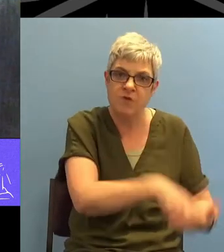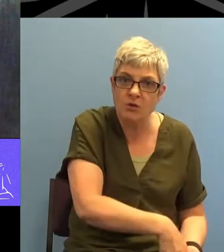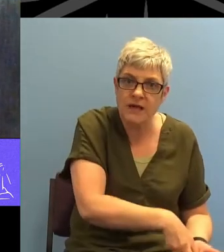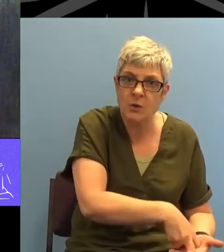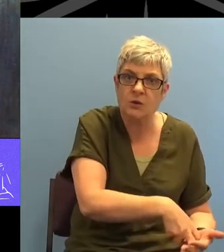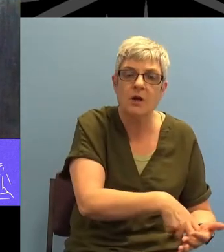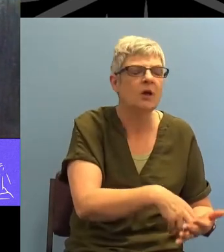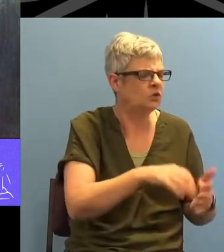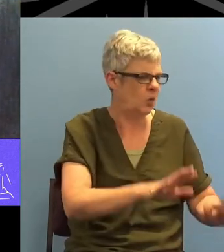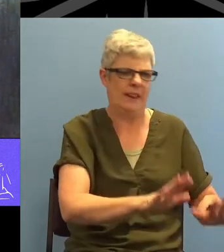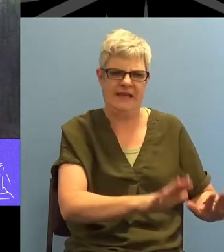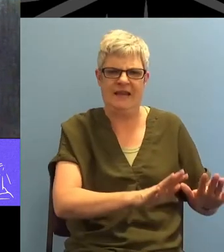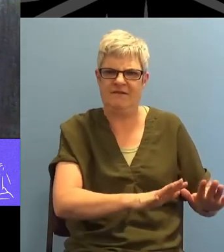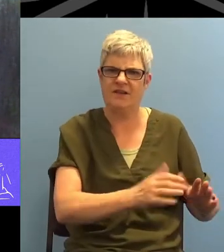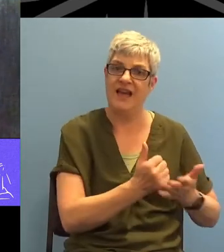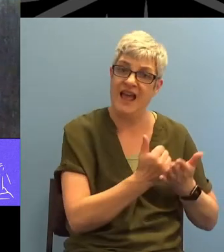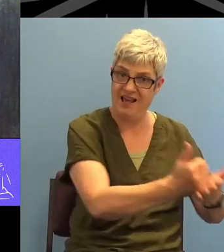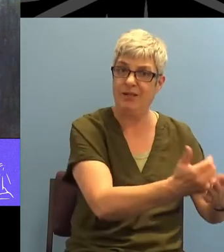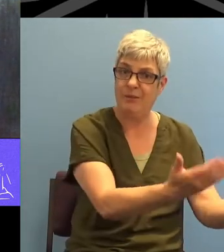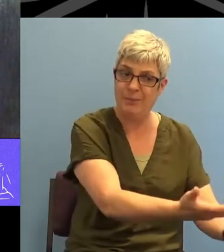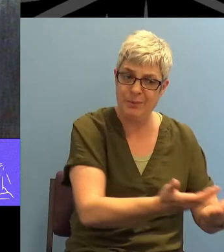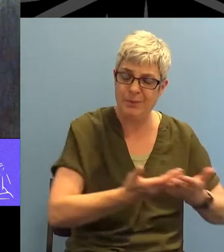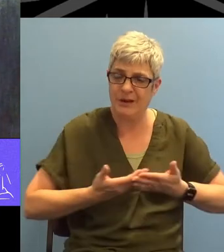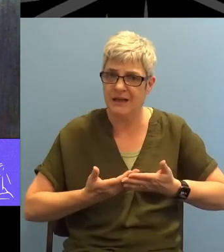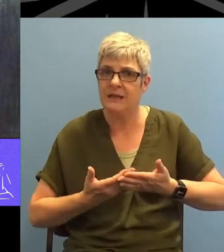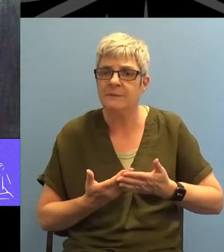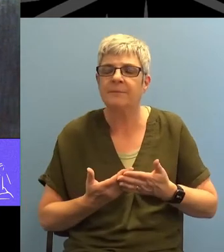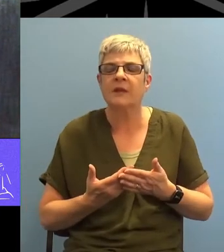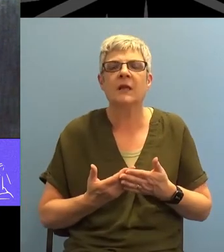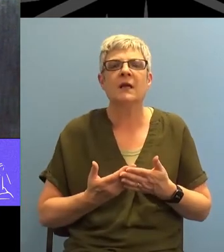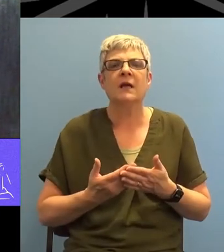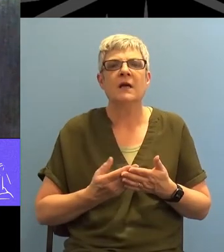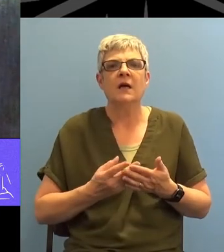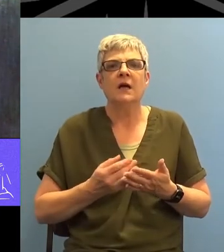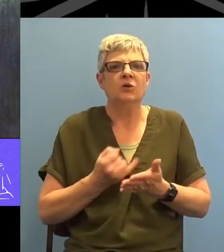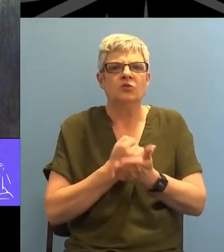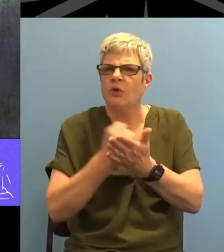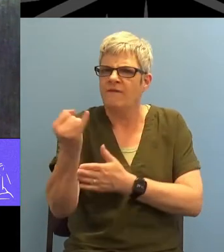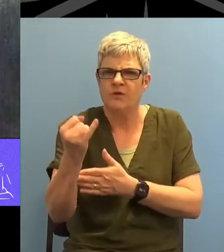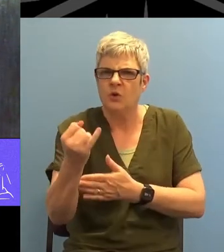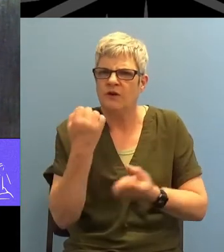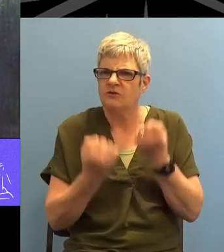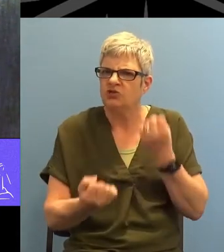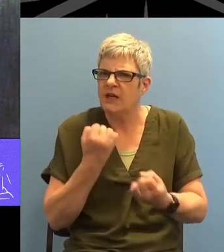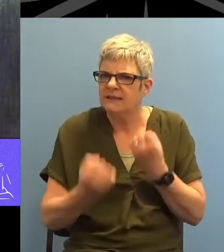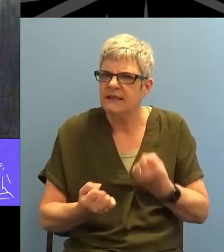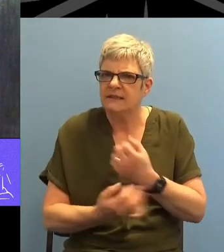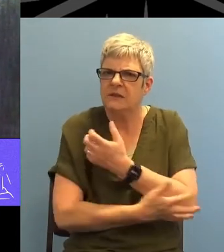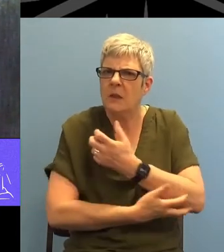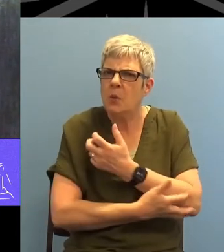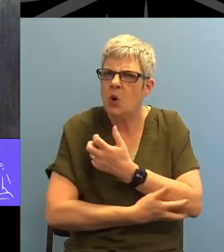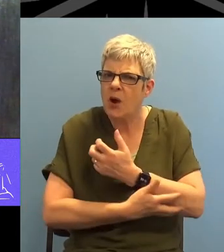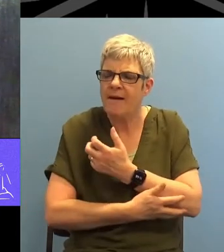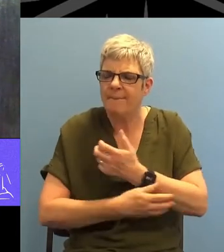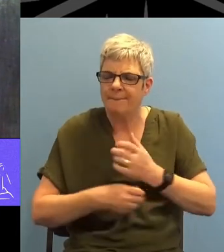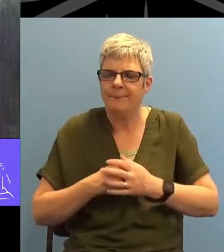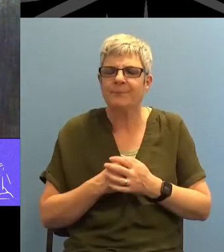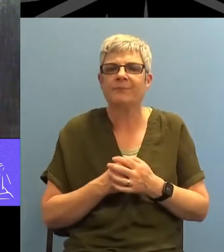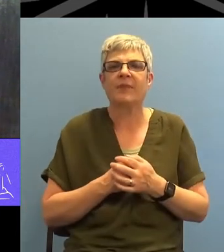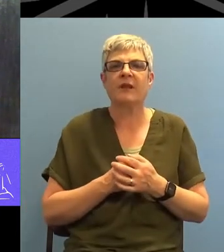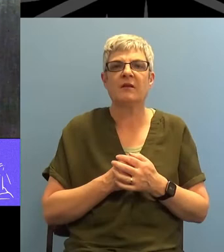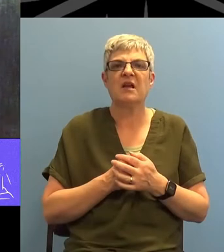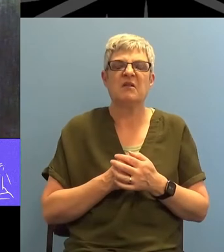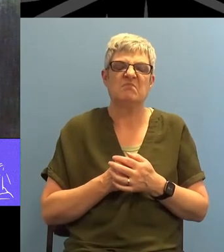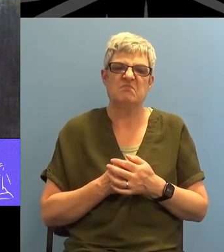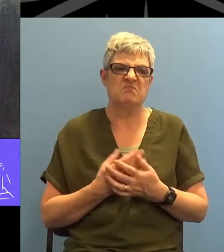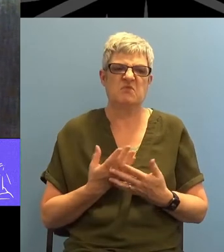leave it there. Be sure you help them with it. Do not deny justice to your poor people in their losses. Have nothing